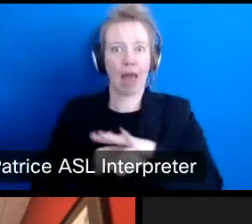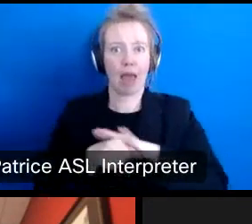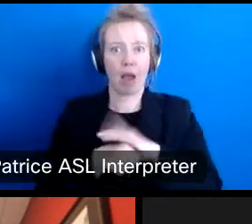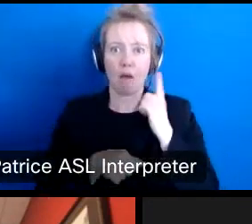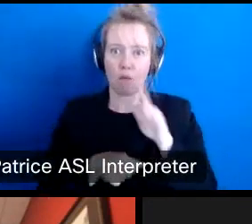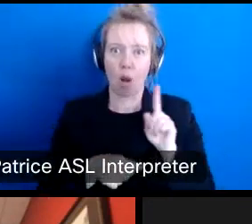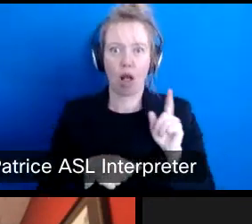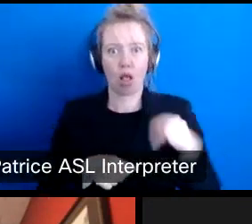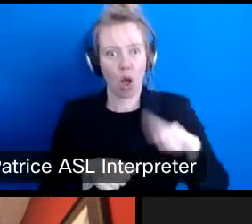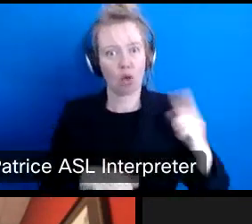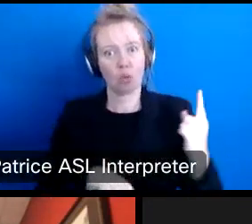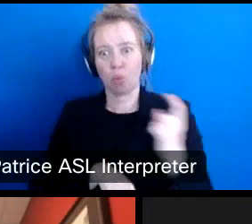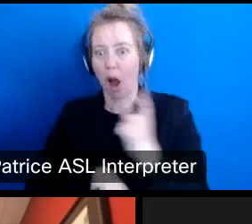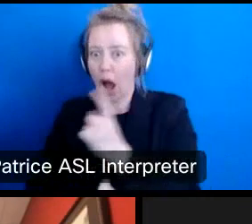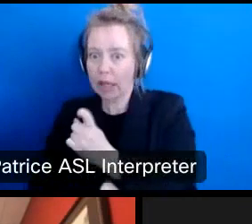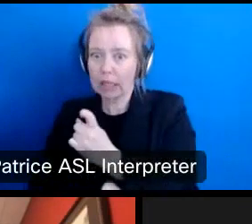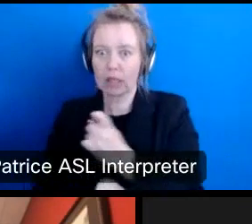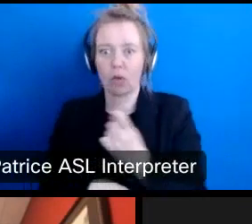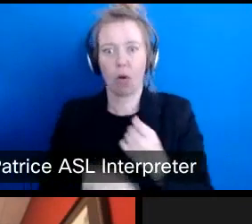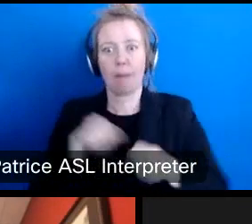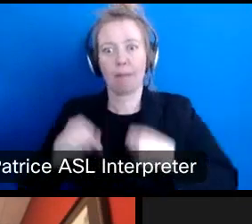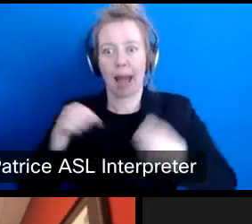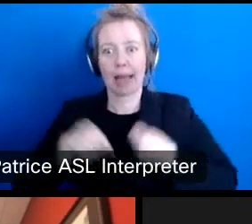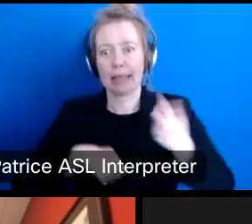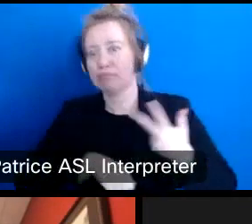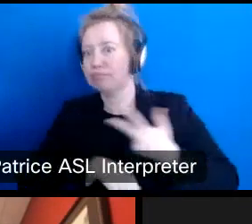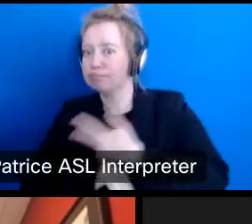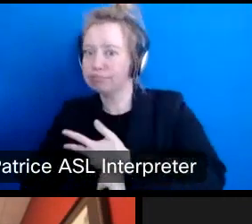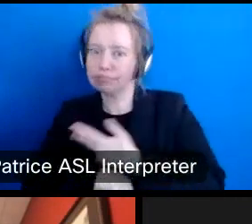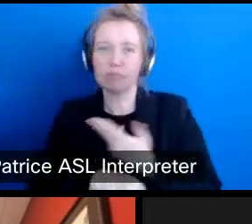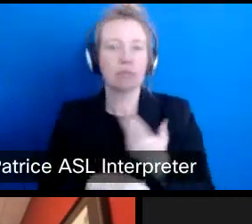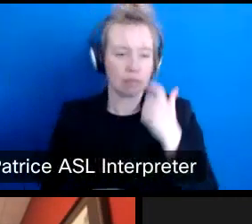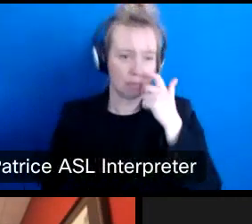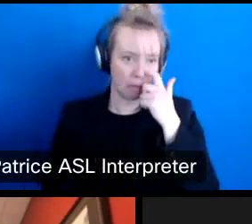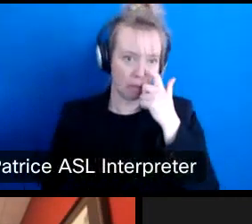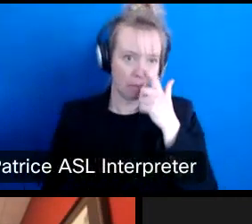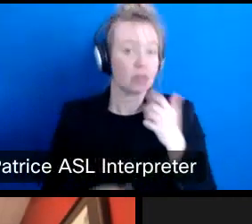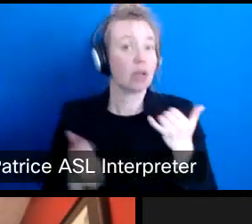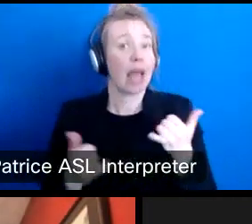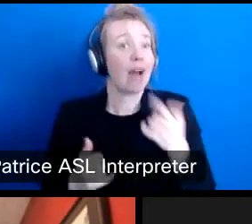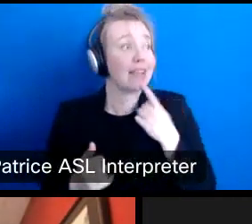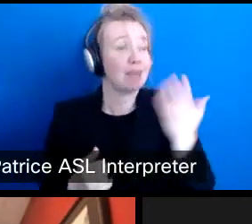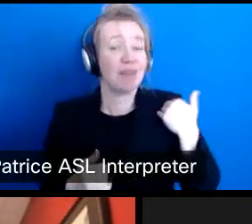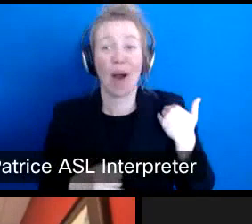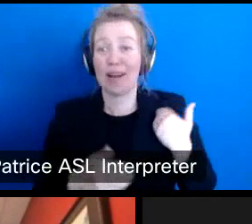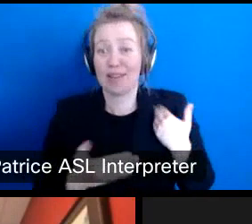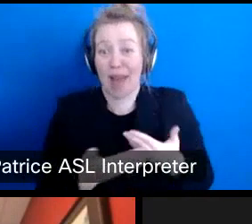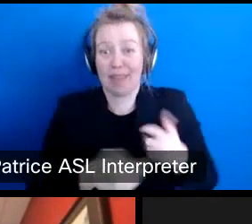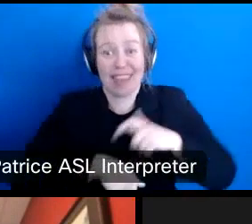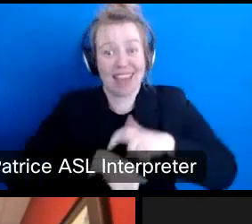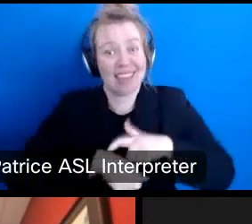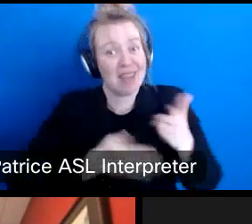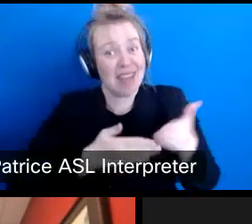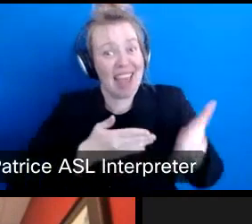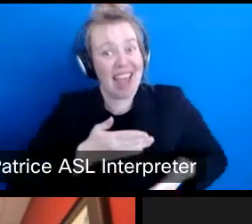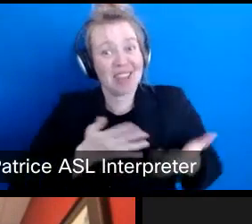Thank you. No, thank you. That's great. Okay. As I was saying, it's getting to the bewitching hour, so we want to sort